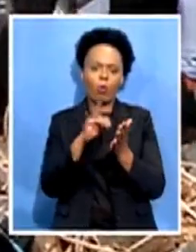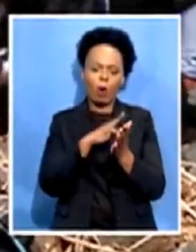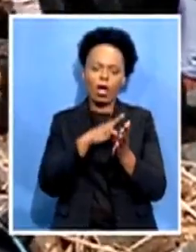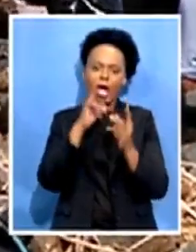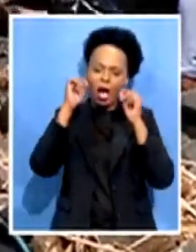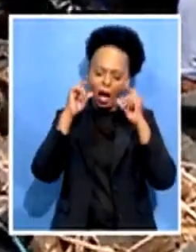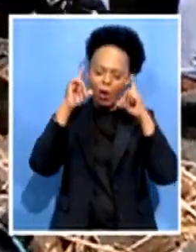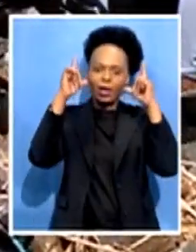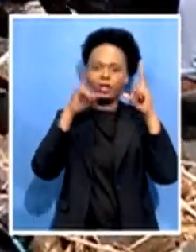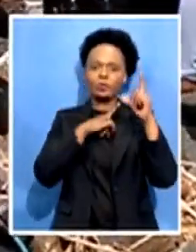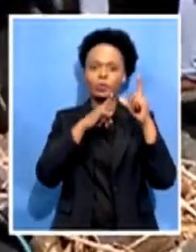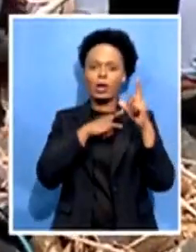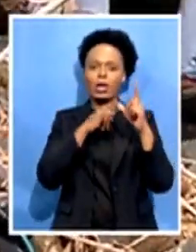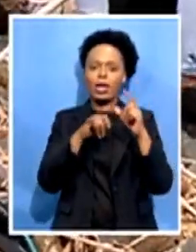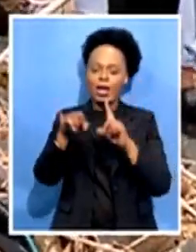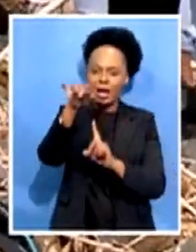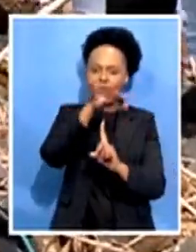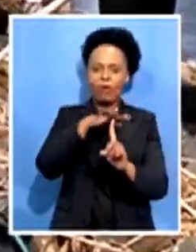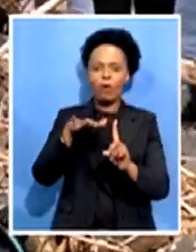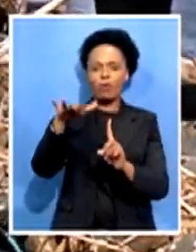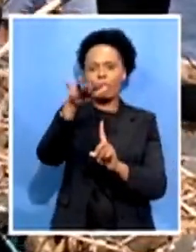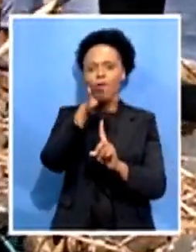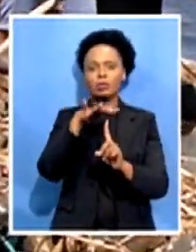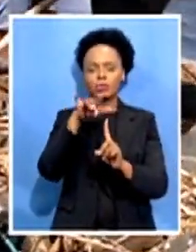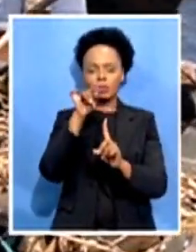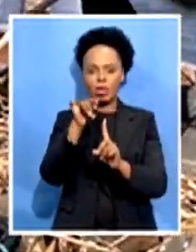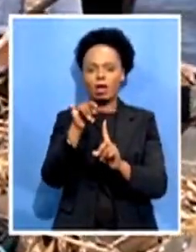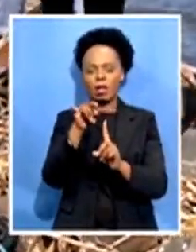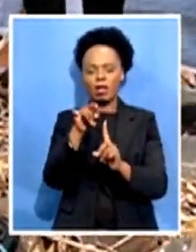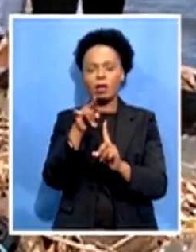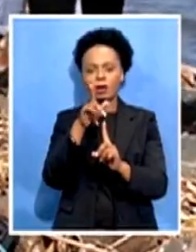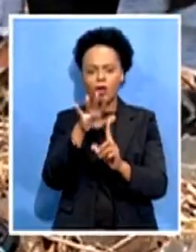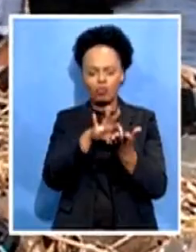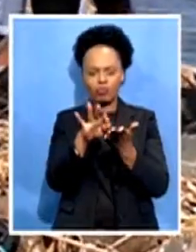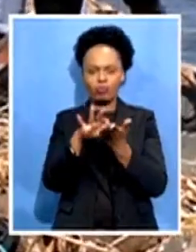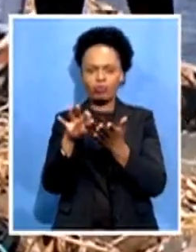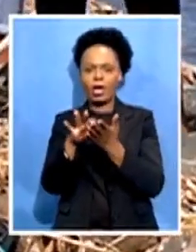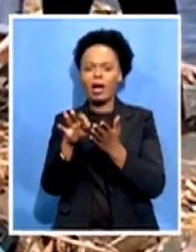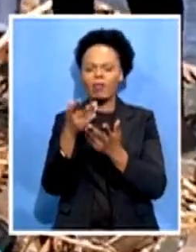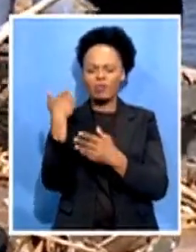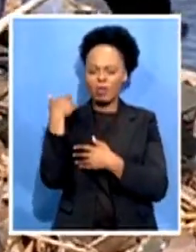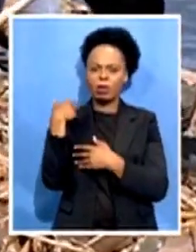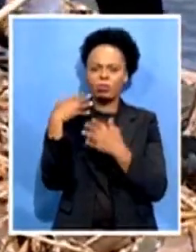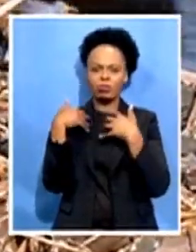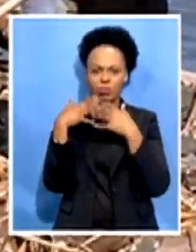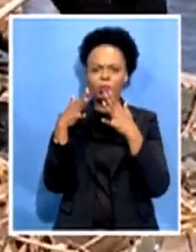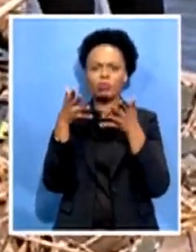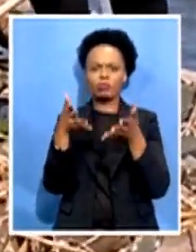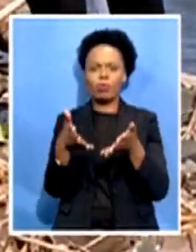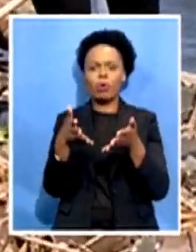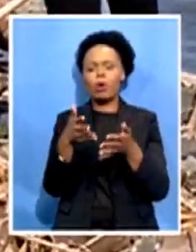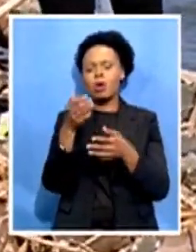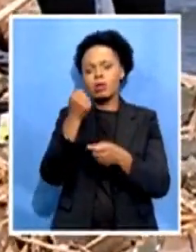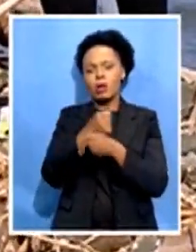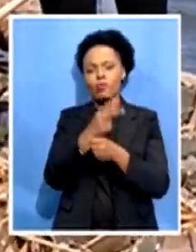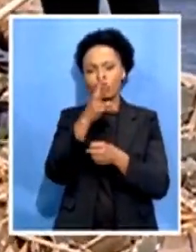mean, it's an initiative that's been going on since 2016, and we have been, as you correctly stated, finding, you know, dead